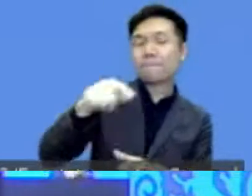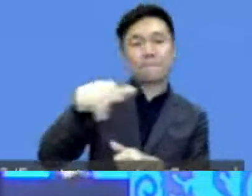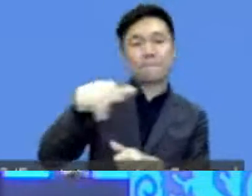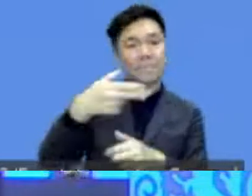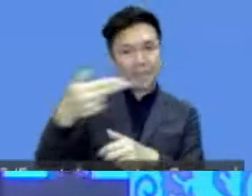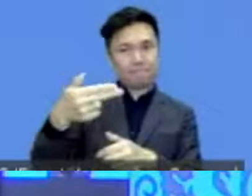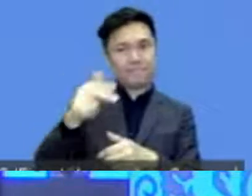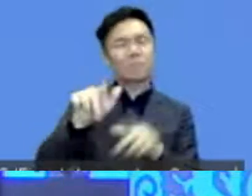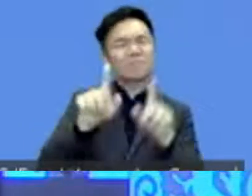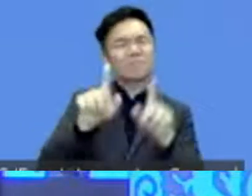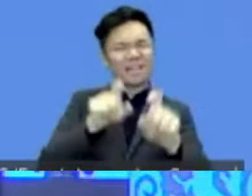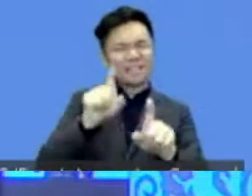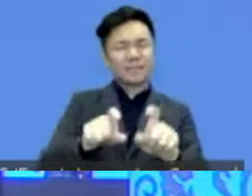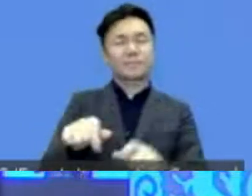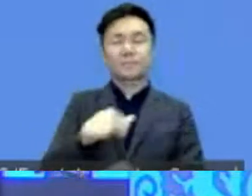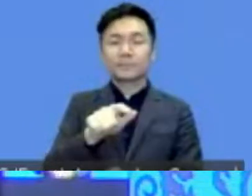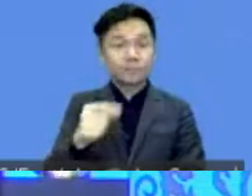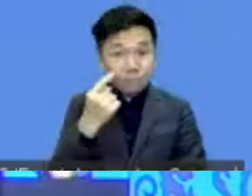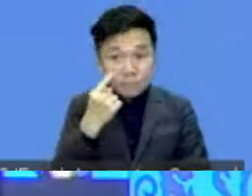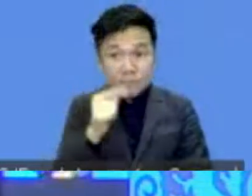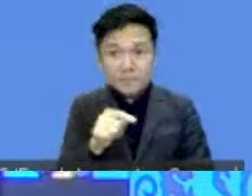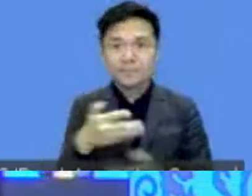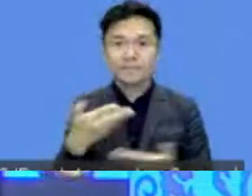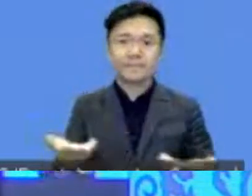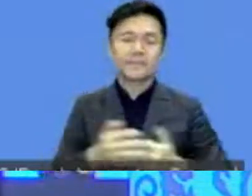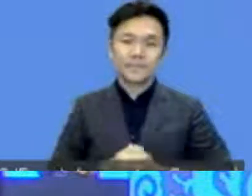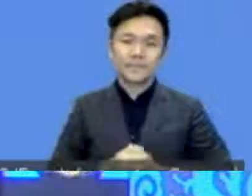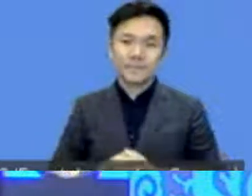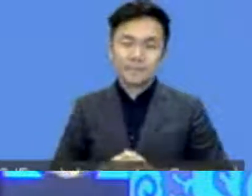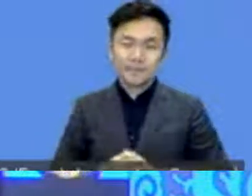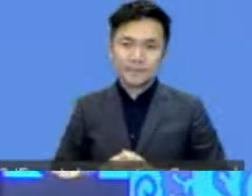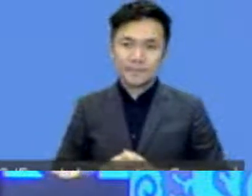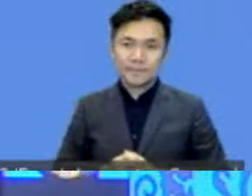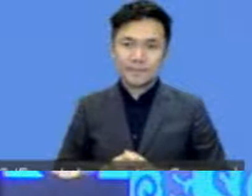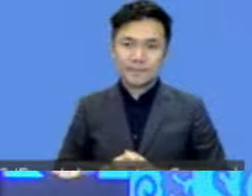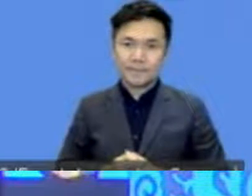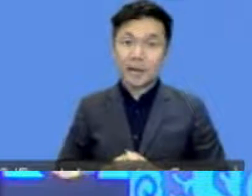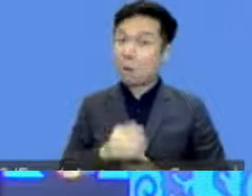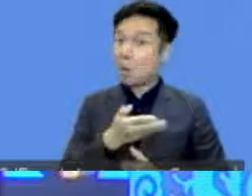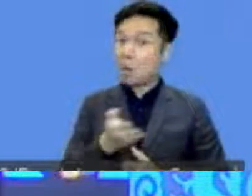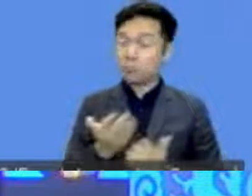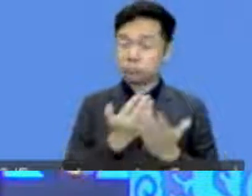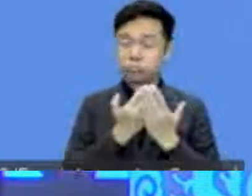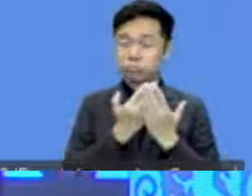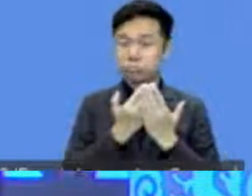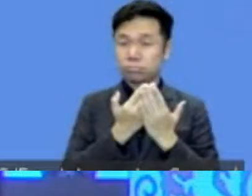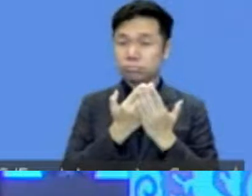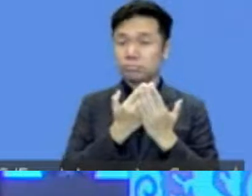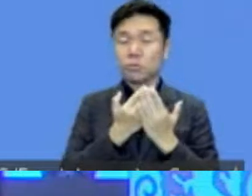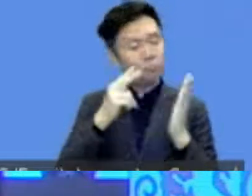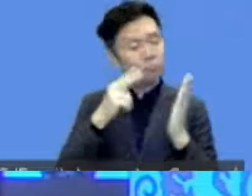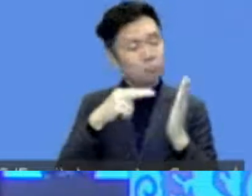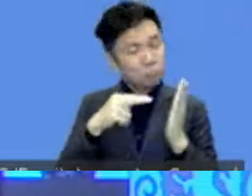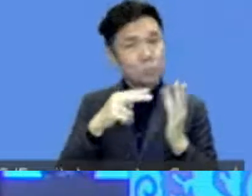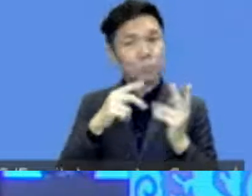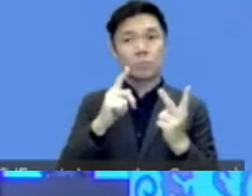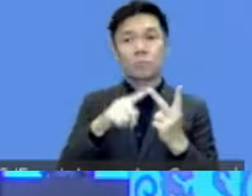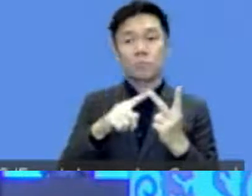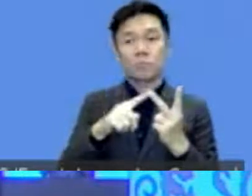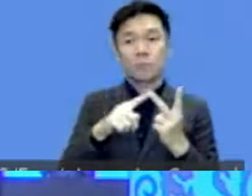early this year illustrated that our students' reading and